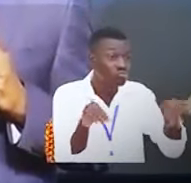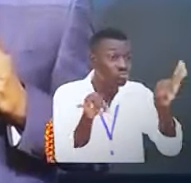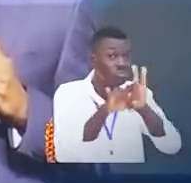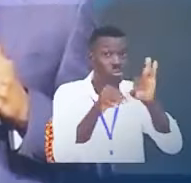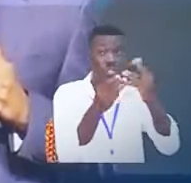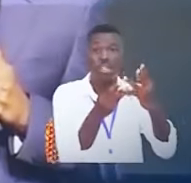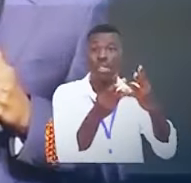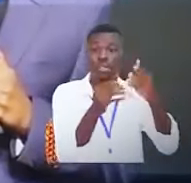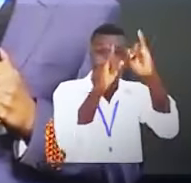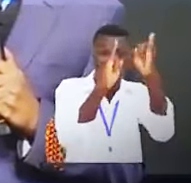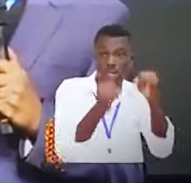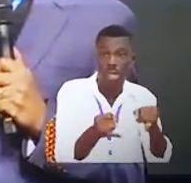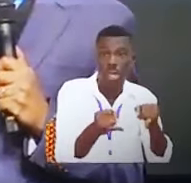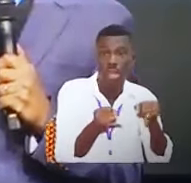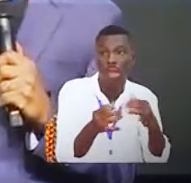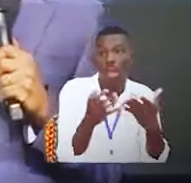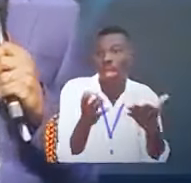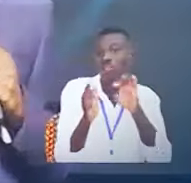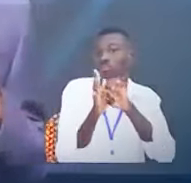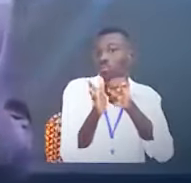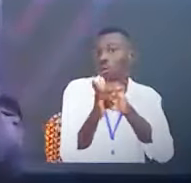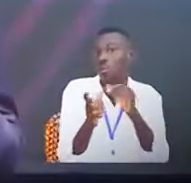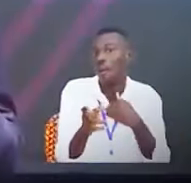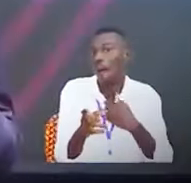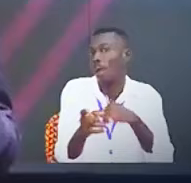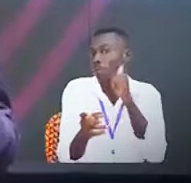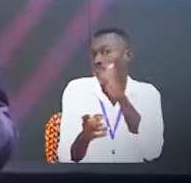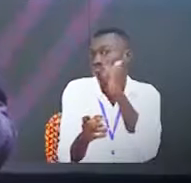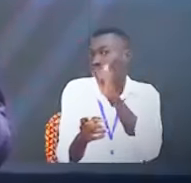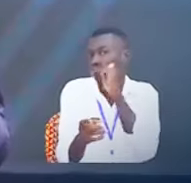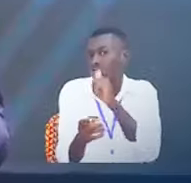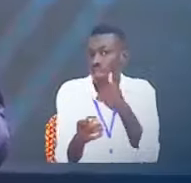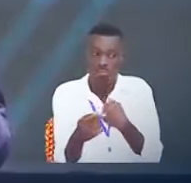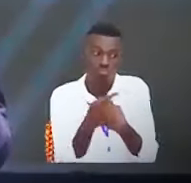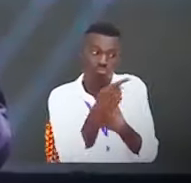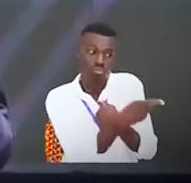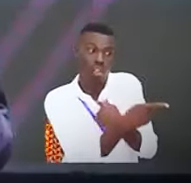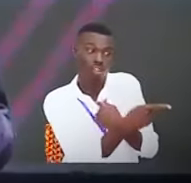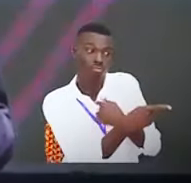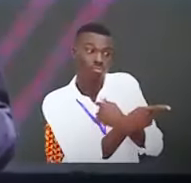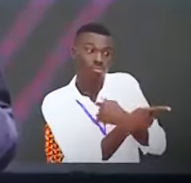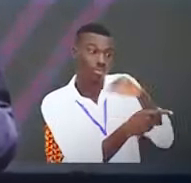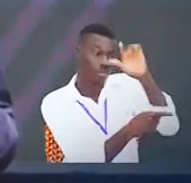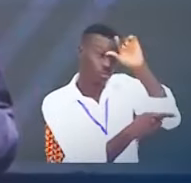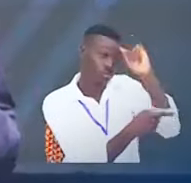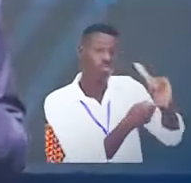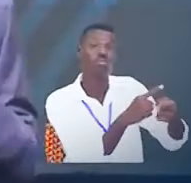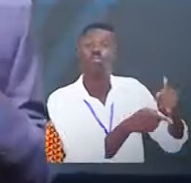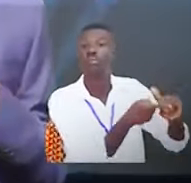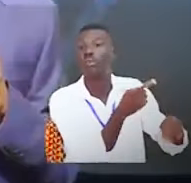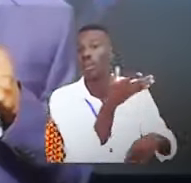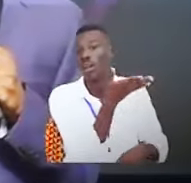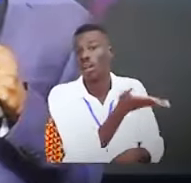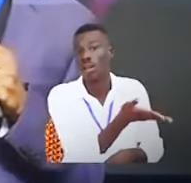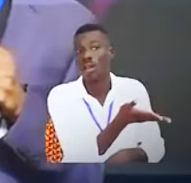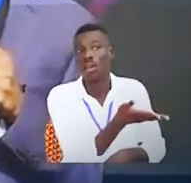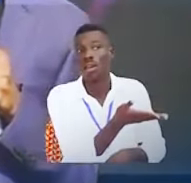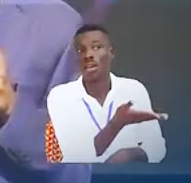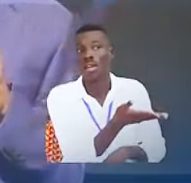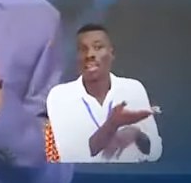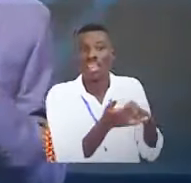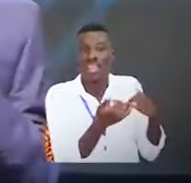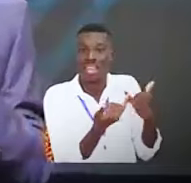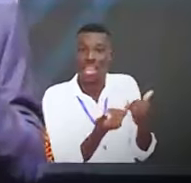lady. And this one is my boyfriend. Now listen, if you cling